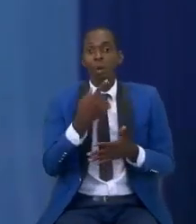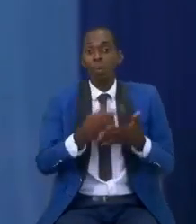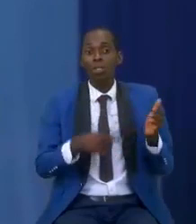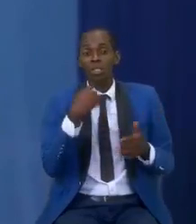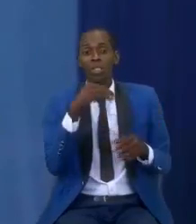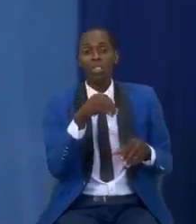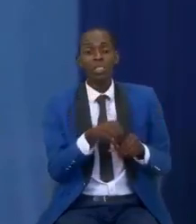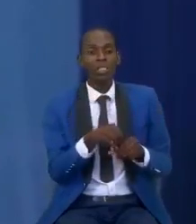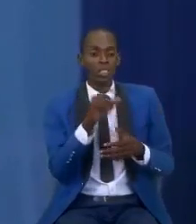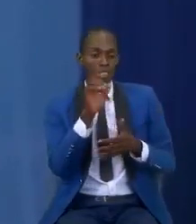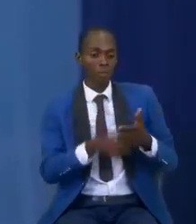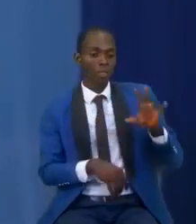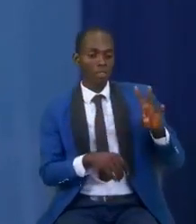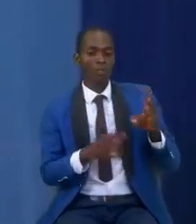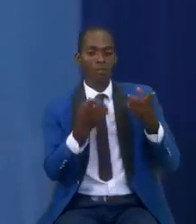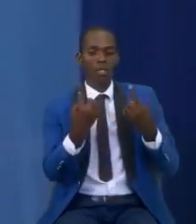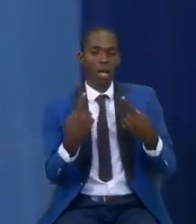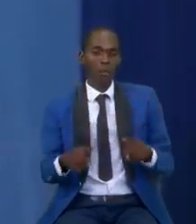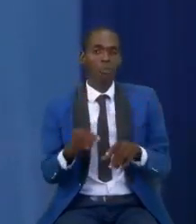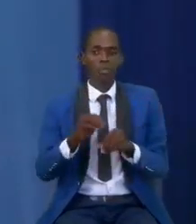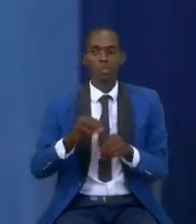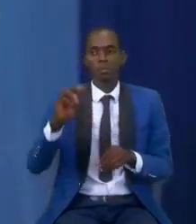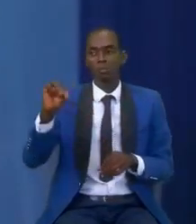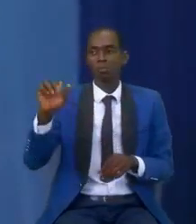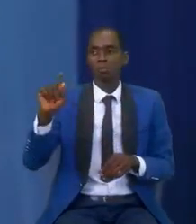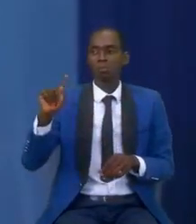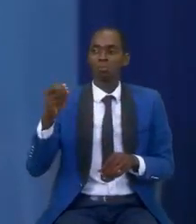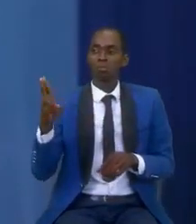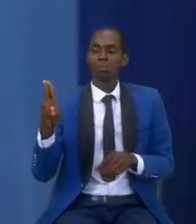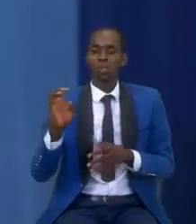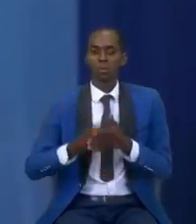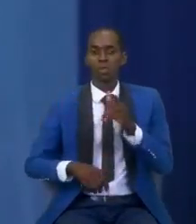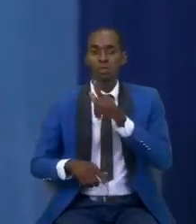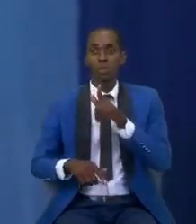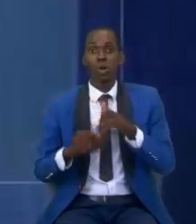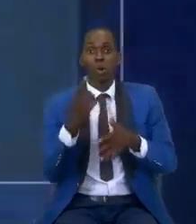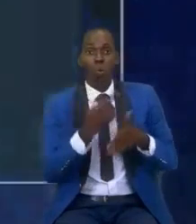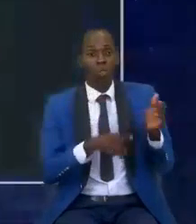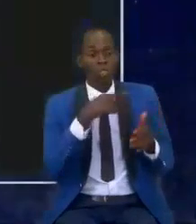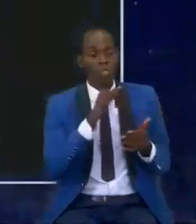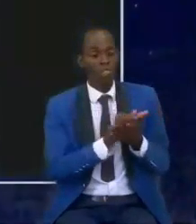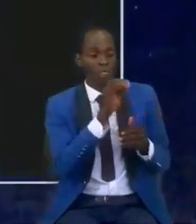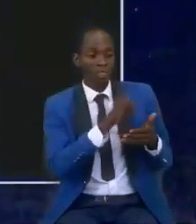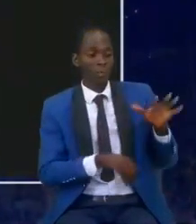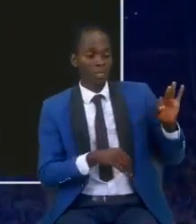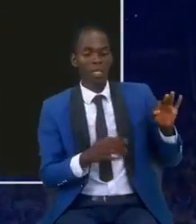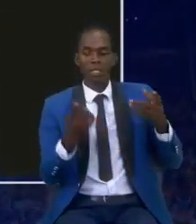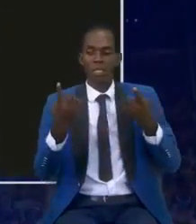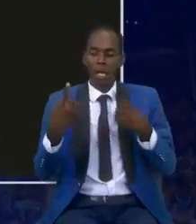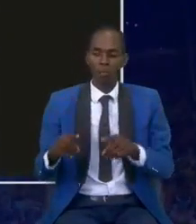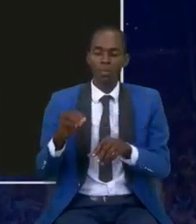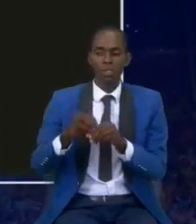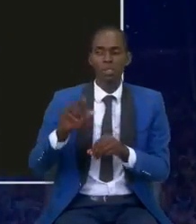in chapter 9, it came through Luke chapter 1. And now he says another thing. And he says that when